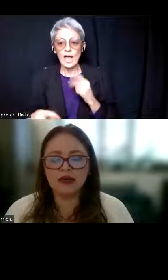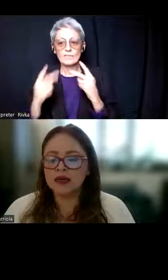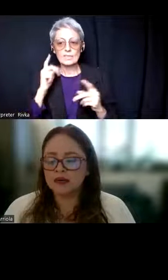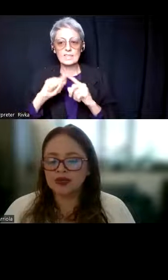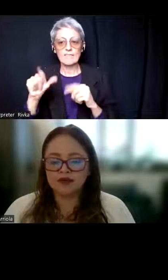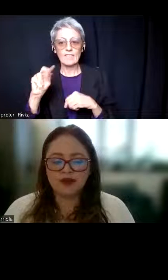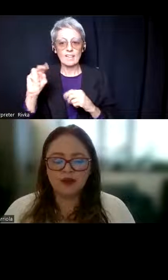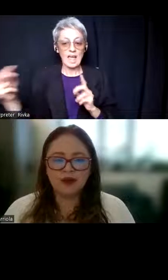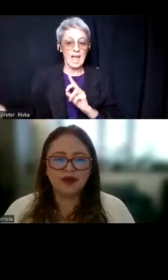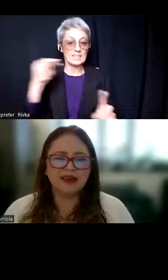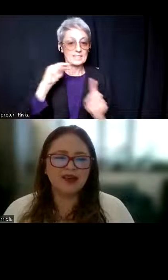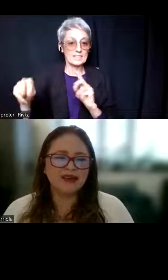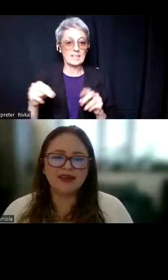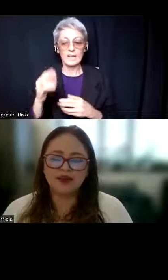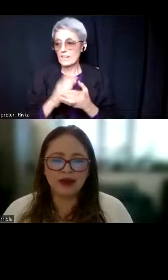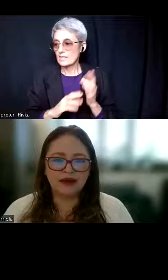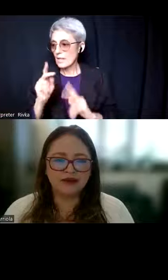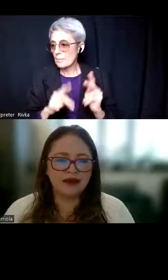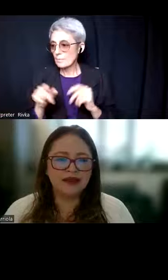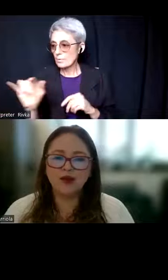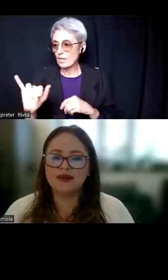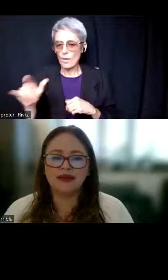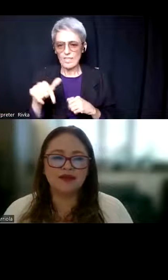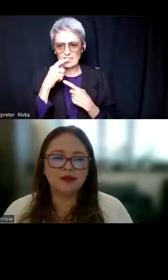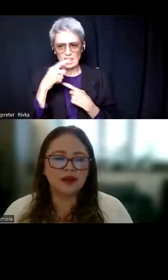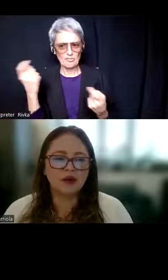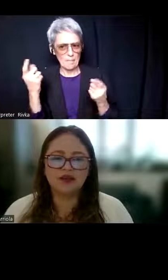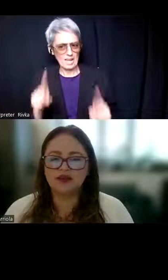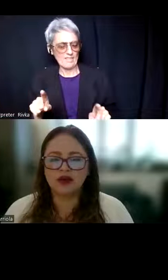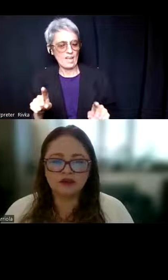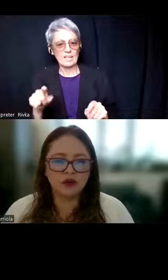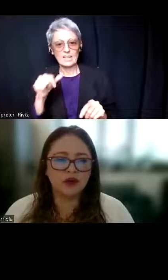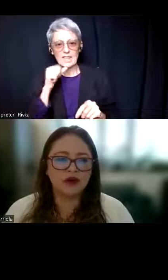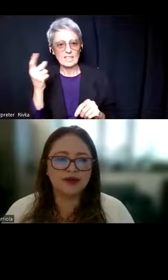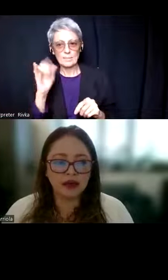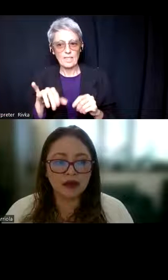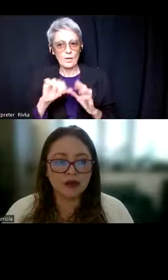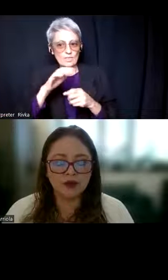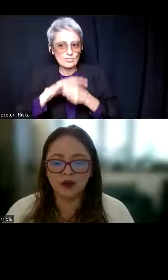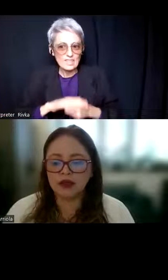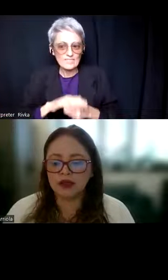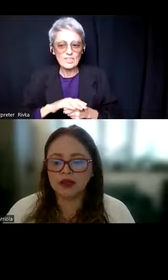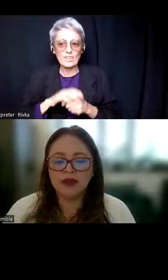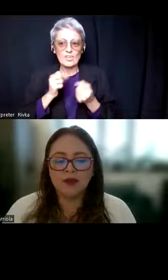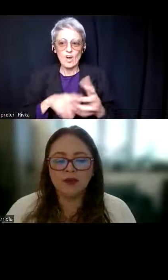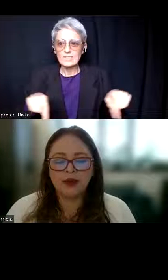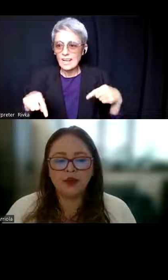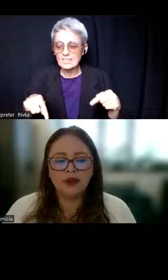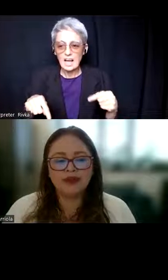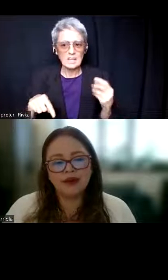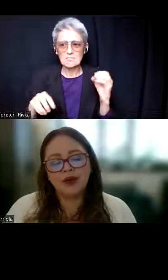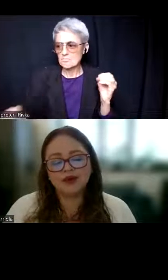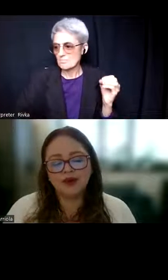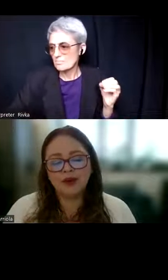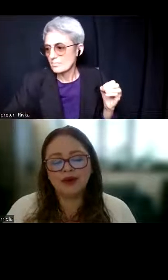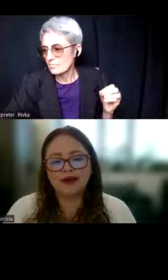lenses, because for some people you're like, oh, that's not a traumatic event. That wasn't something that was stressful or anxiety provoking. But when we